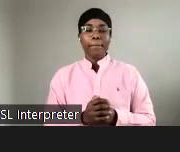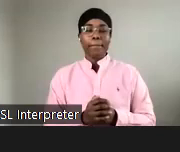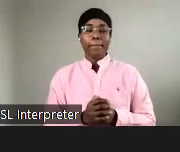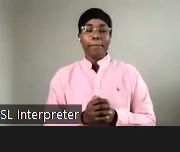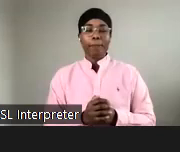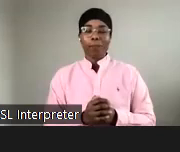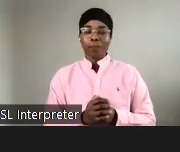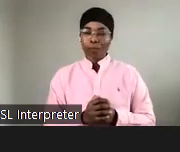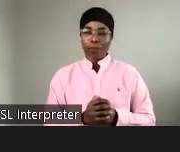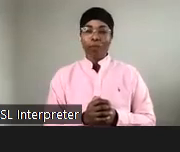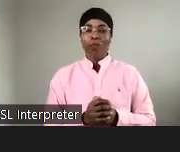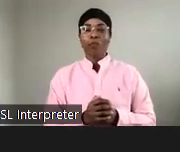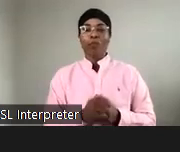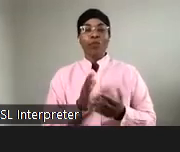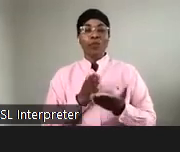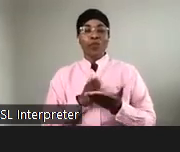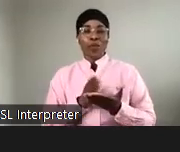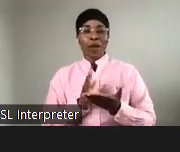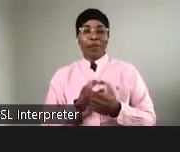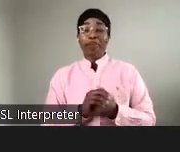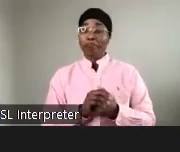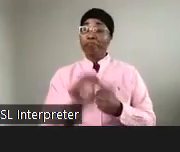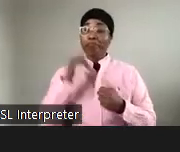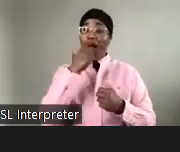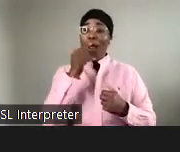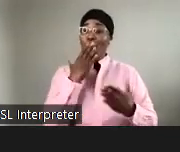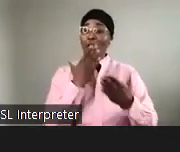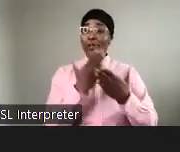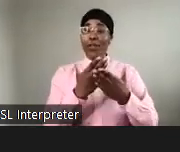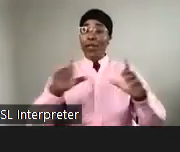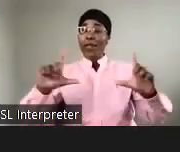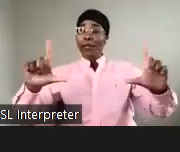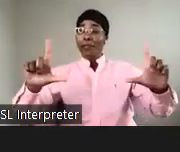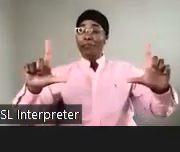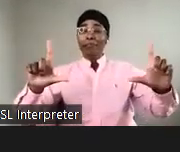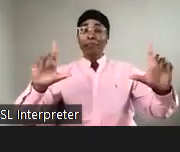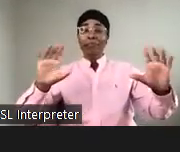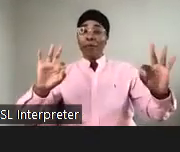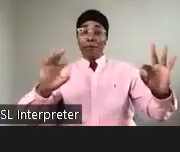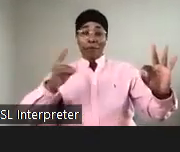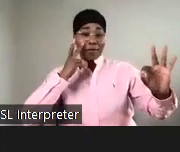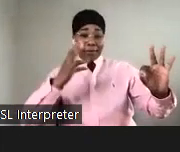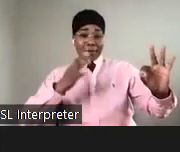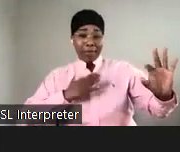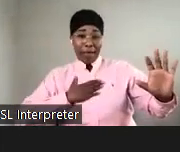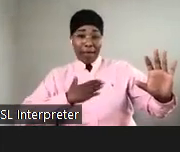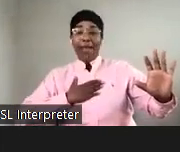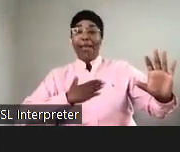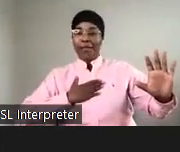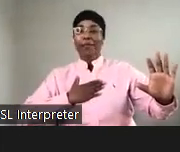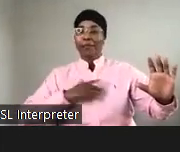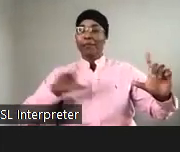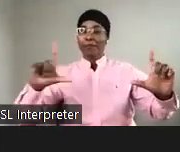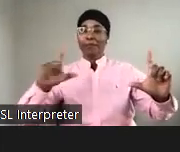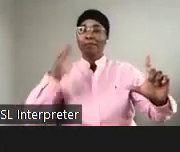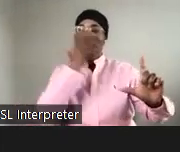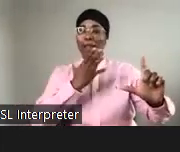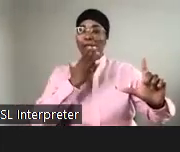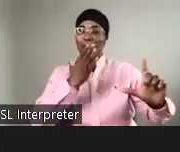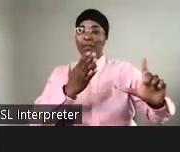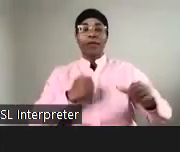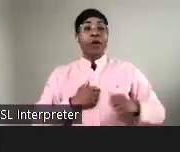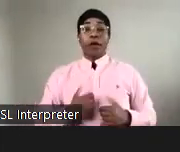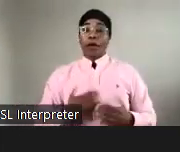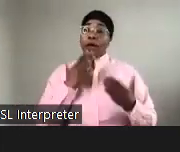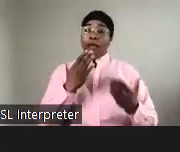All right. That looks good. We're seeing your That slides. looks good. I was going to say, are you seeing my presenter screen? Okay. Yeah. So thanks a